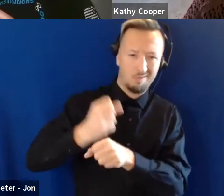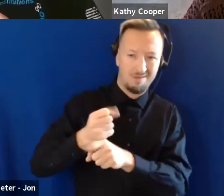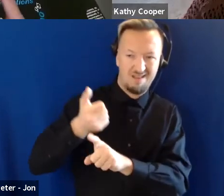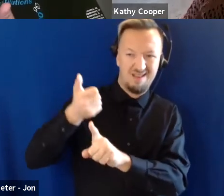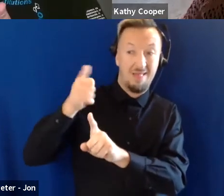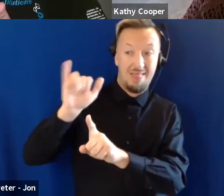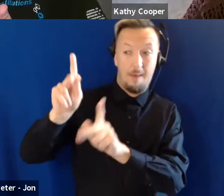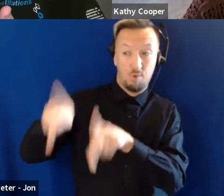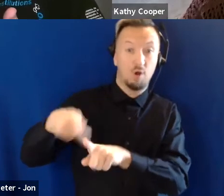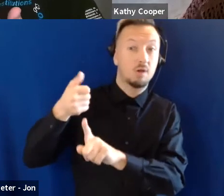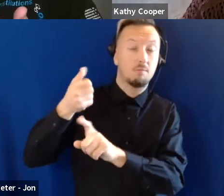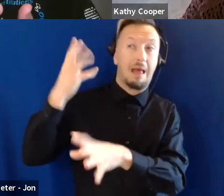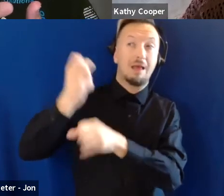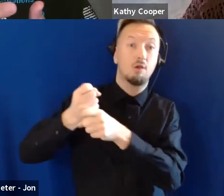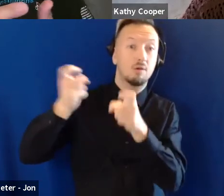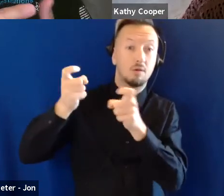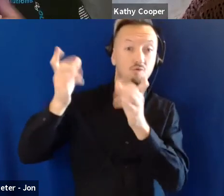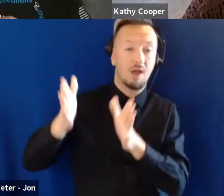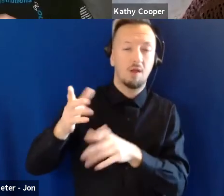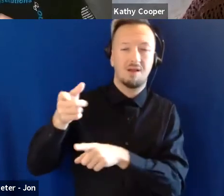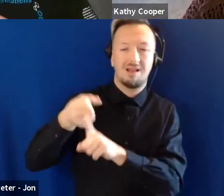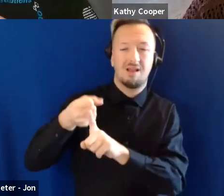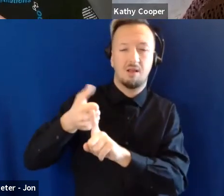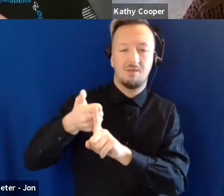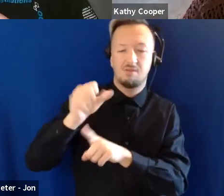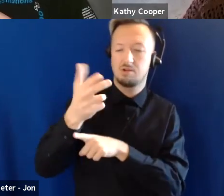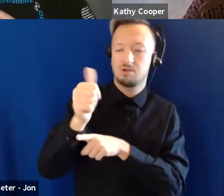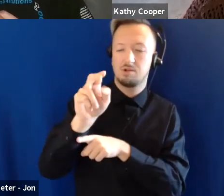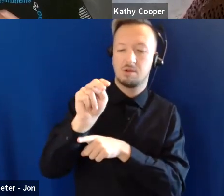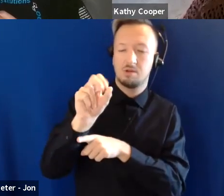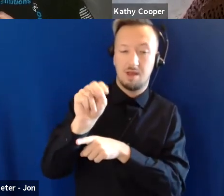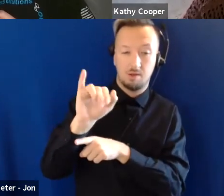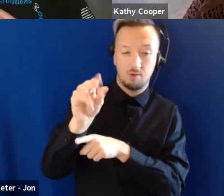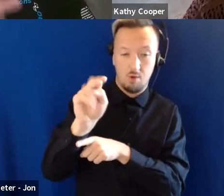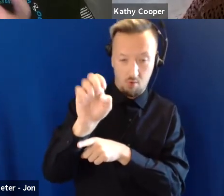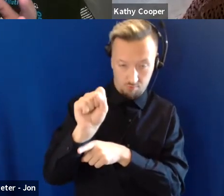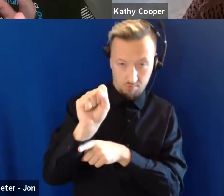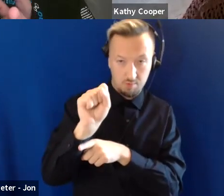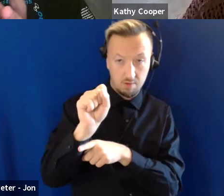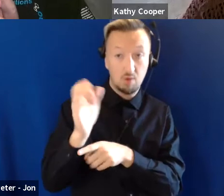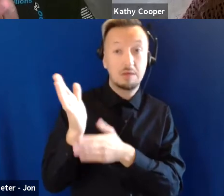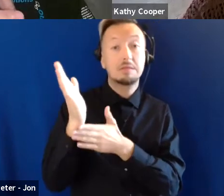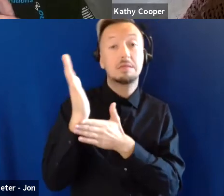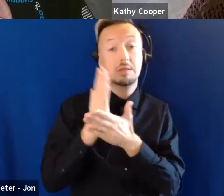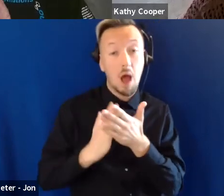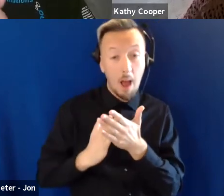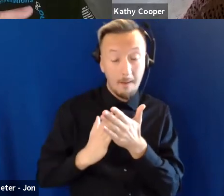executive director was Shannon Jones. And so in some sense,